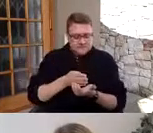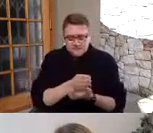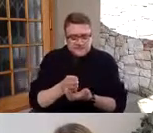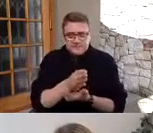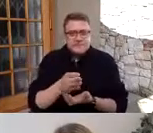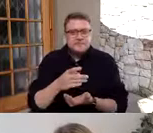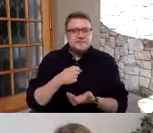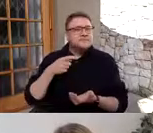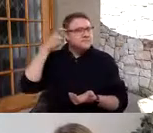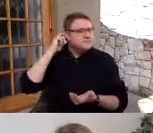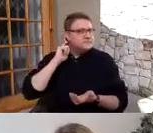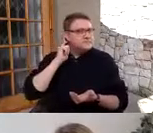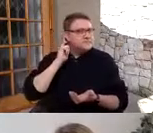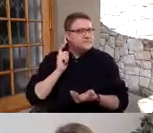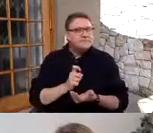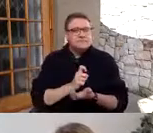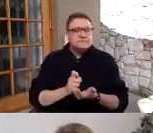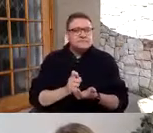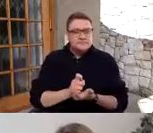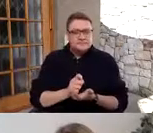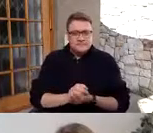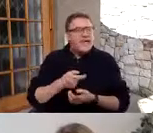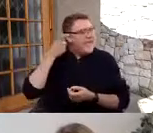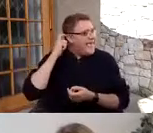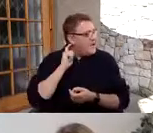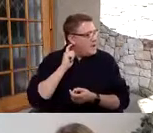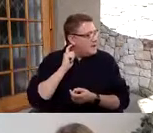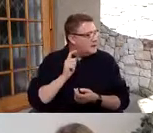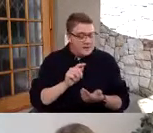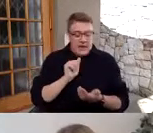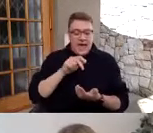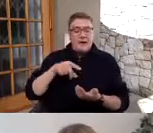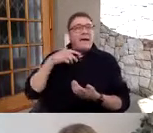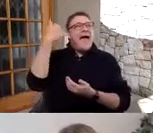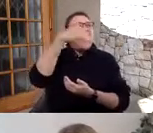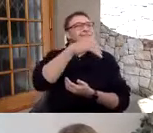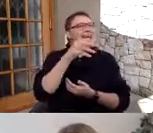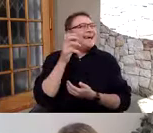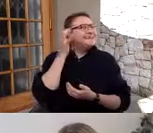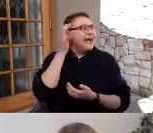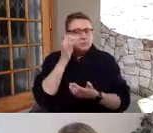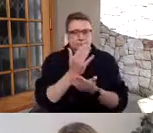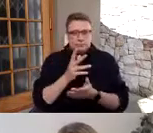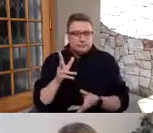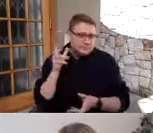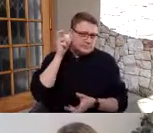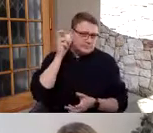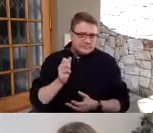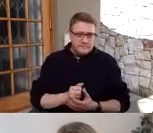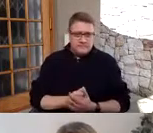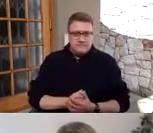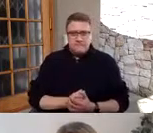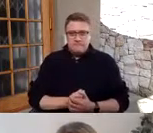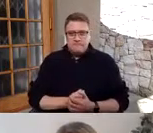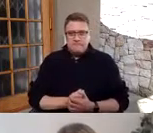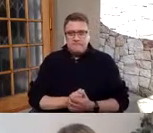friends. Now a close-up of his hearing aid. He stops to select the outdoor setting on his iPhone. 3 miles to the summit. A boy reads a book on an iPad